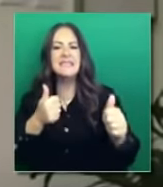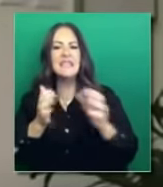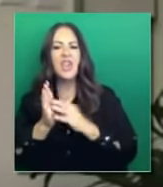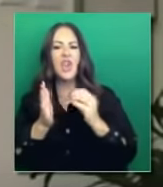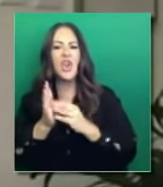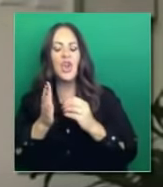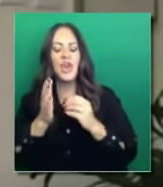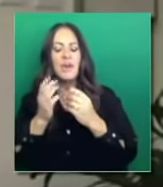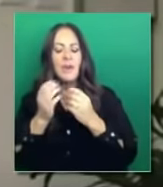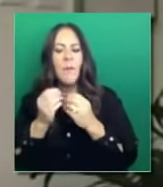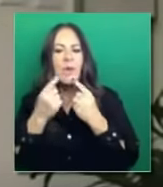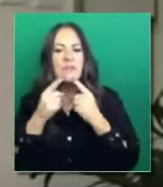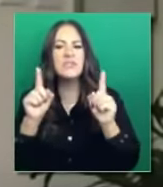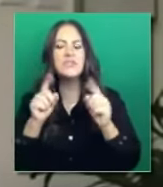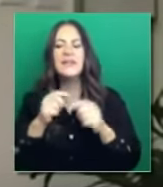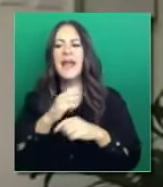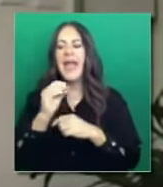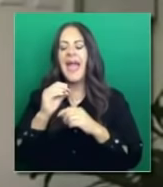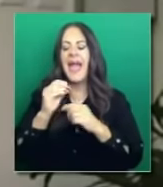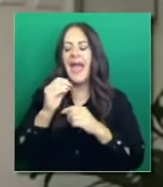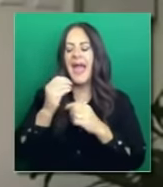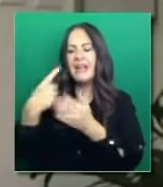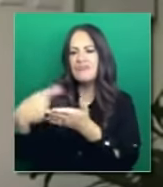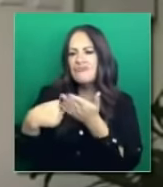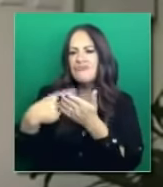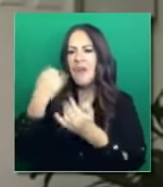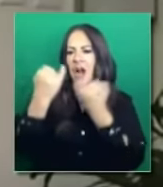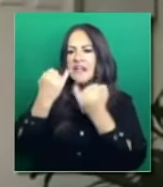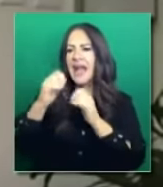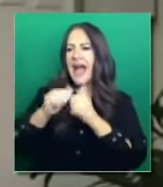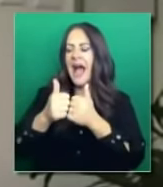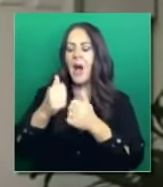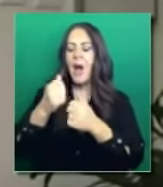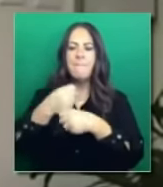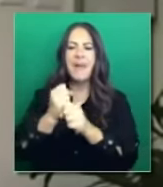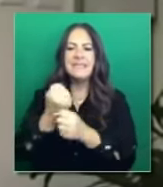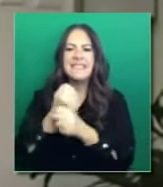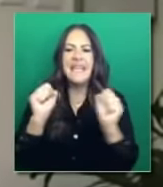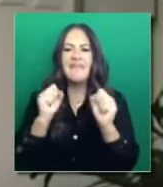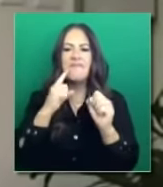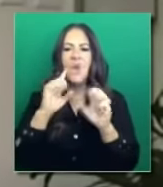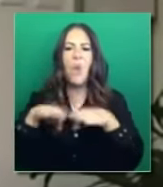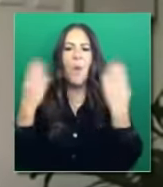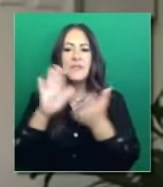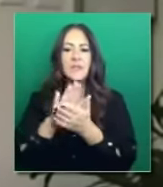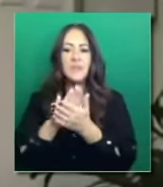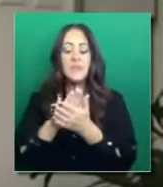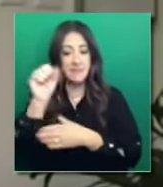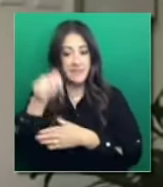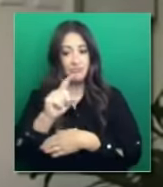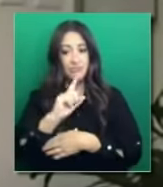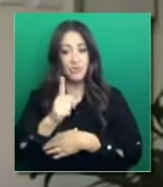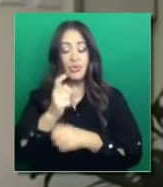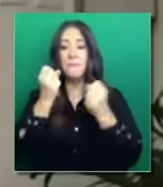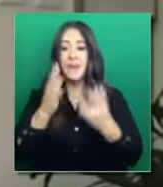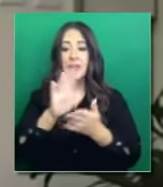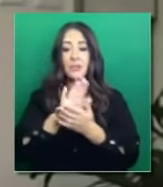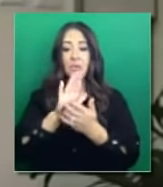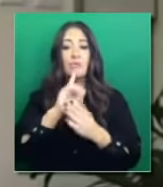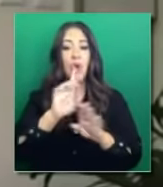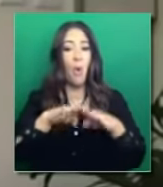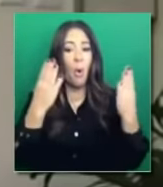back in person safely. Many of our school districts are open, and they are open safely with little or no